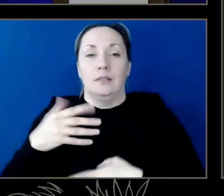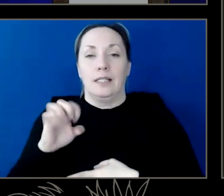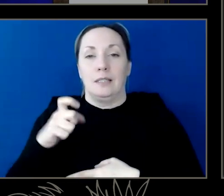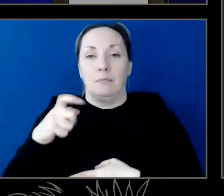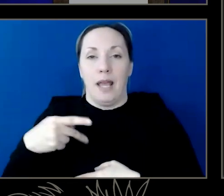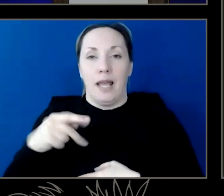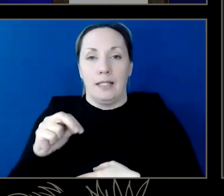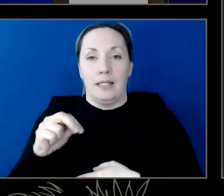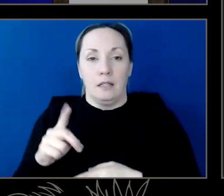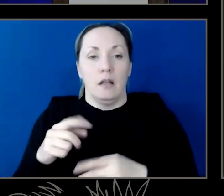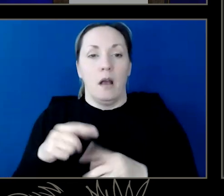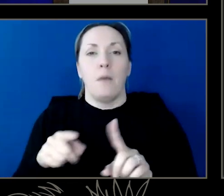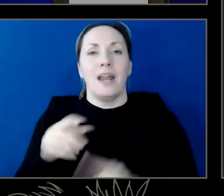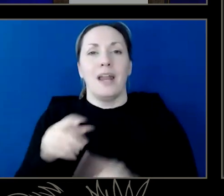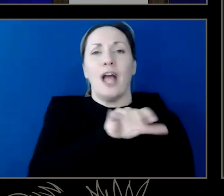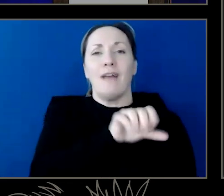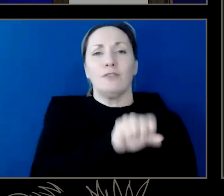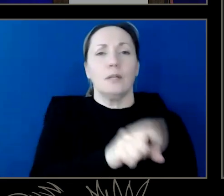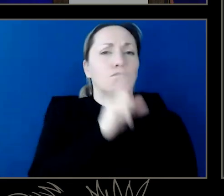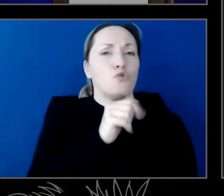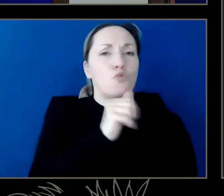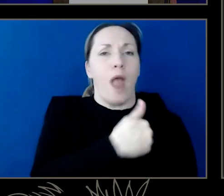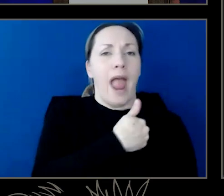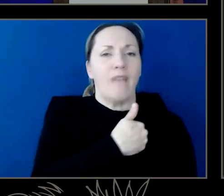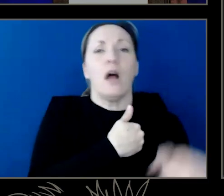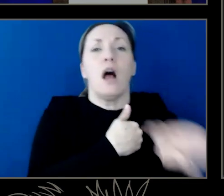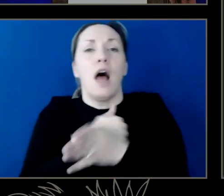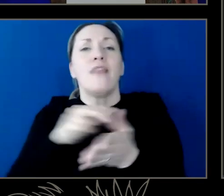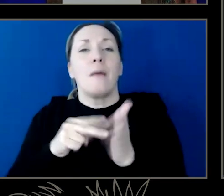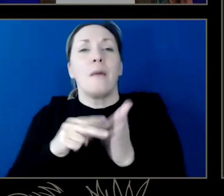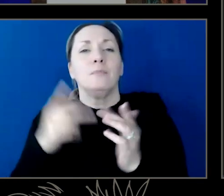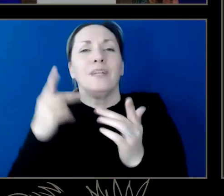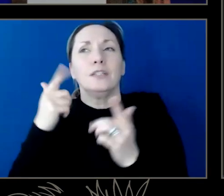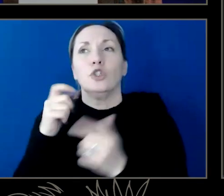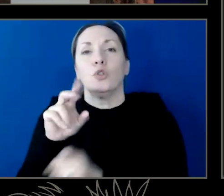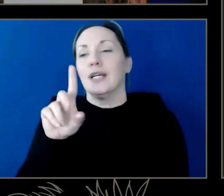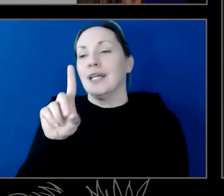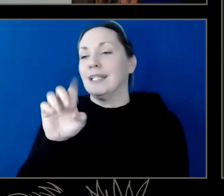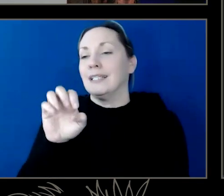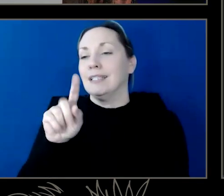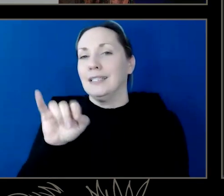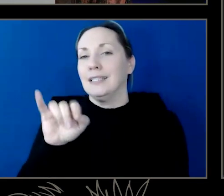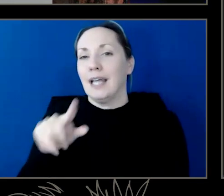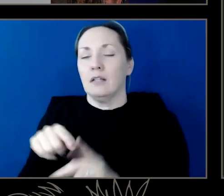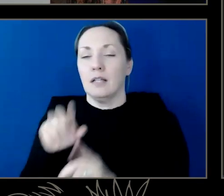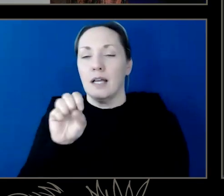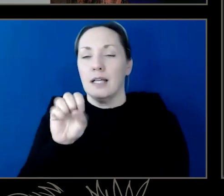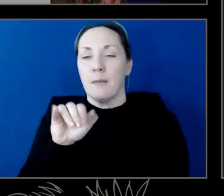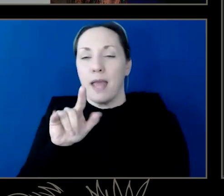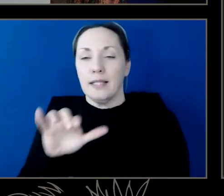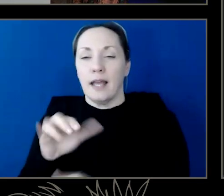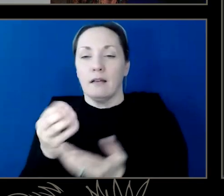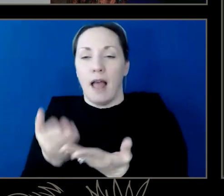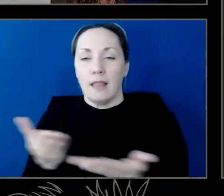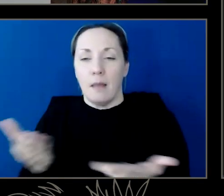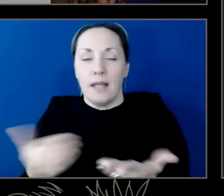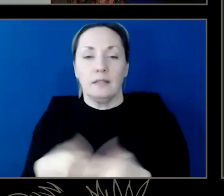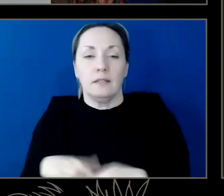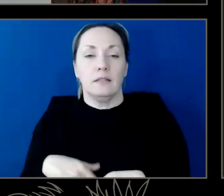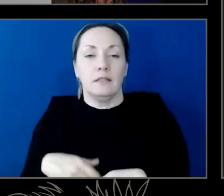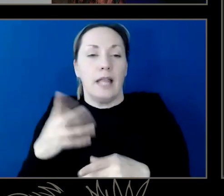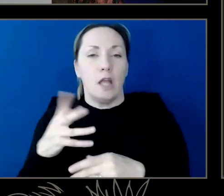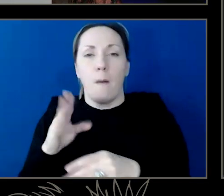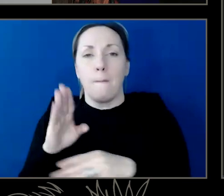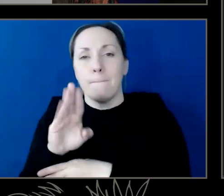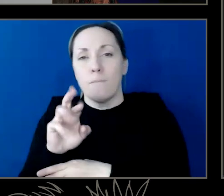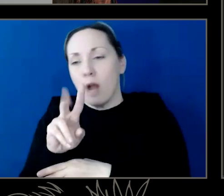in your JavaScript, you didn't have that. Basically, what that means is that because you're using details, because you're using a semantic element, you already have inbuilt browser support